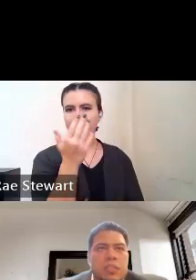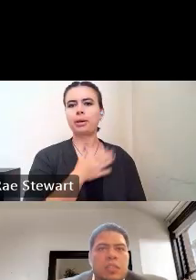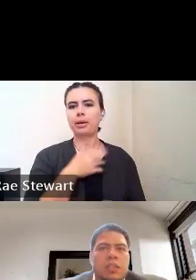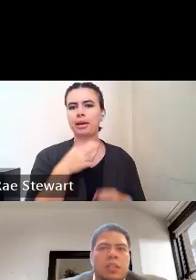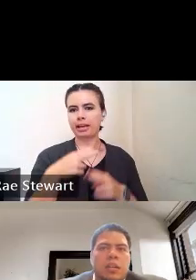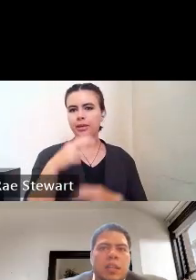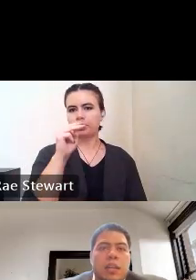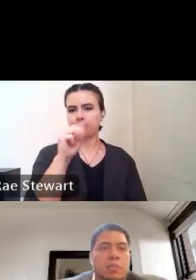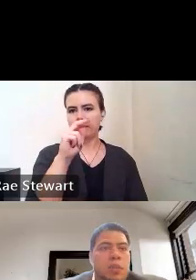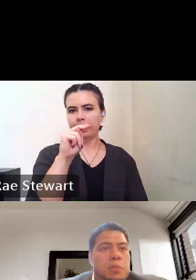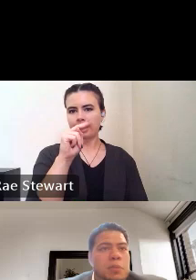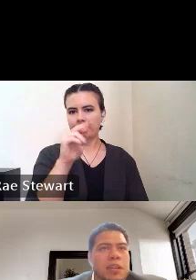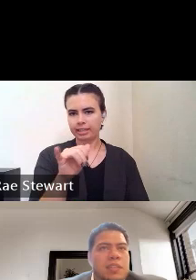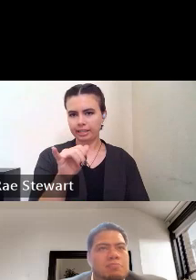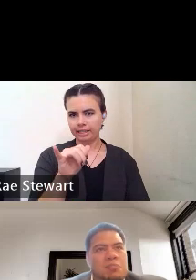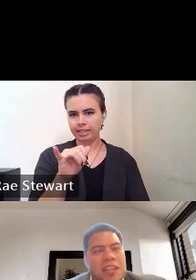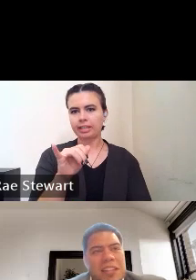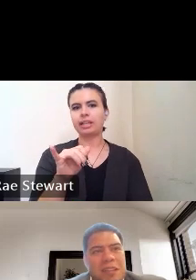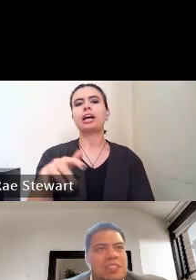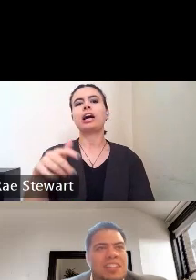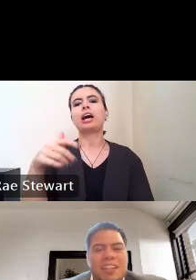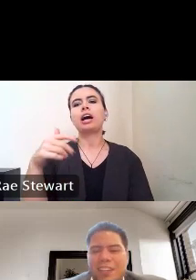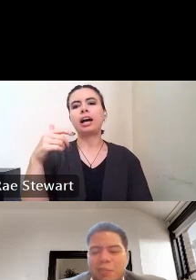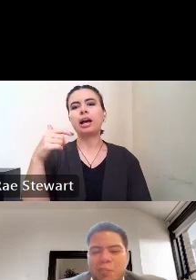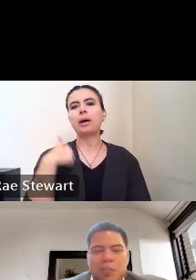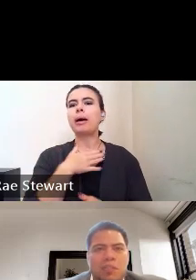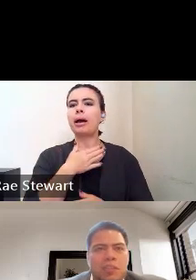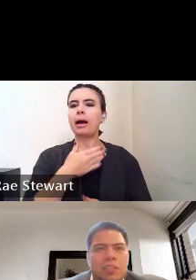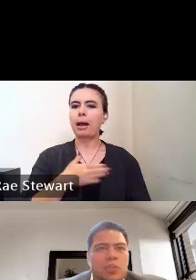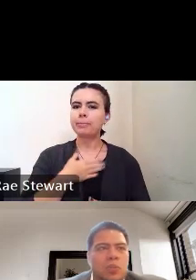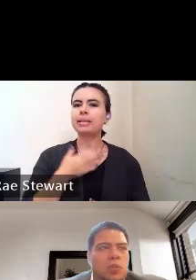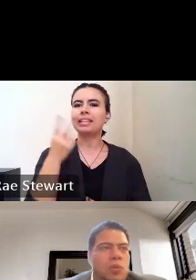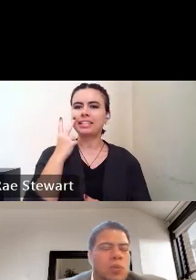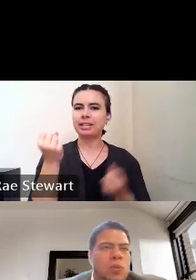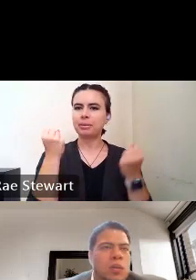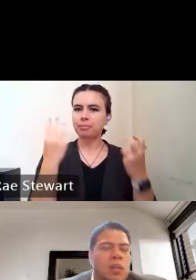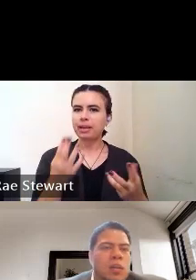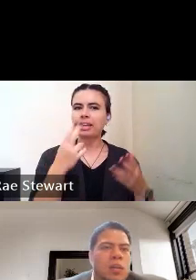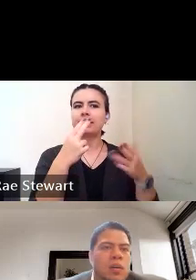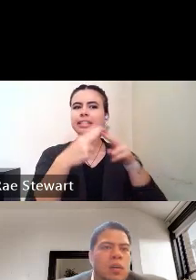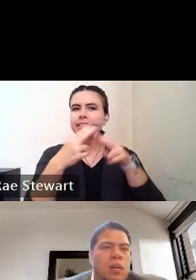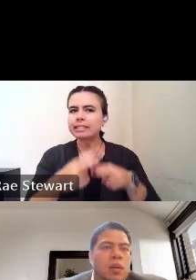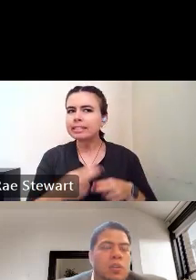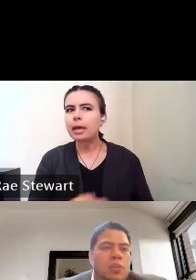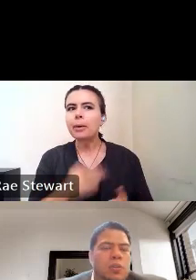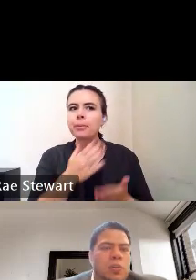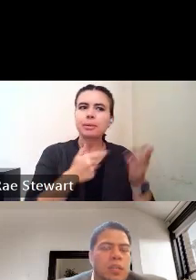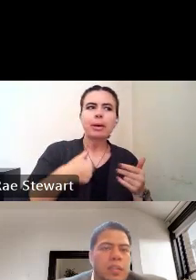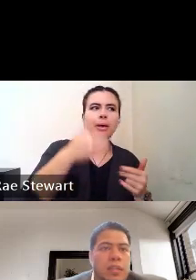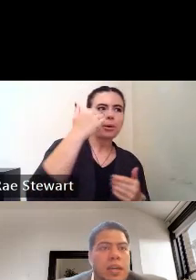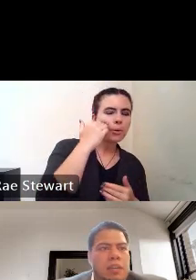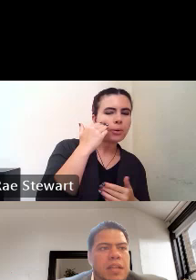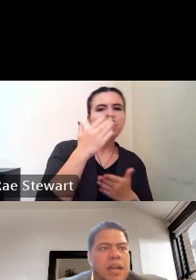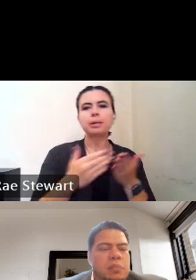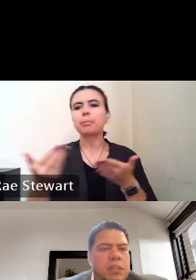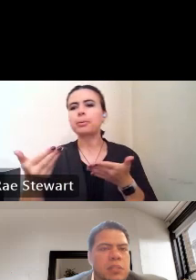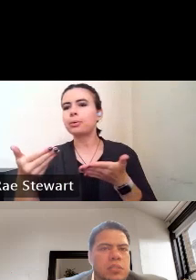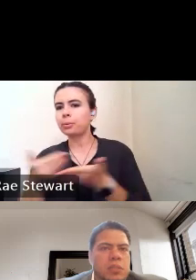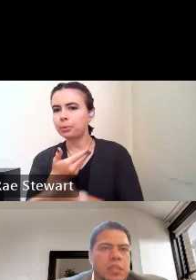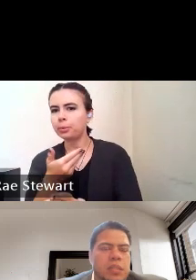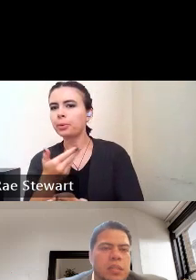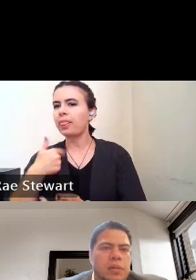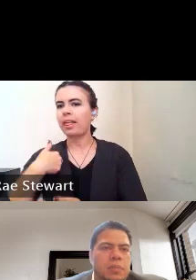to see a lot of names that I am familiar with, and those who are new and that I have not had